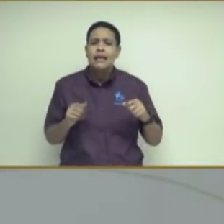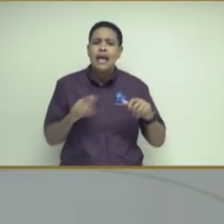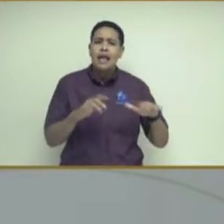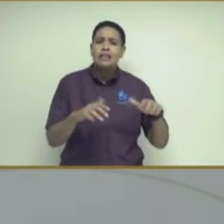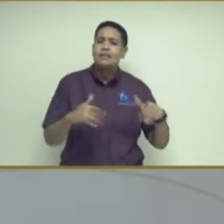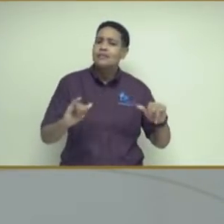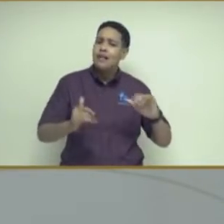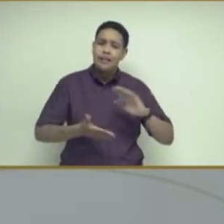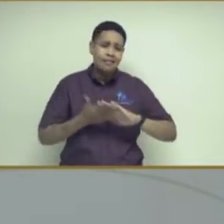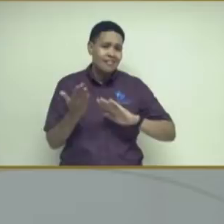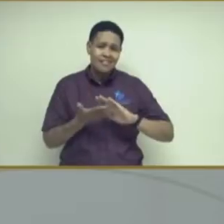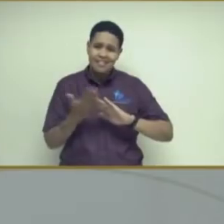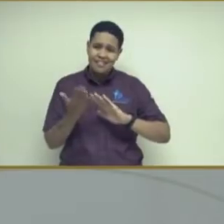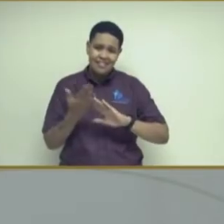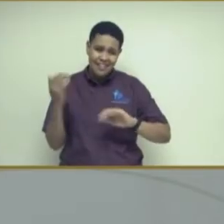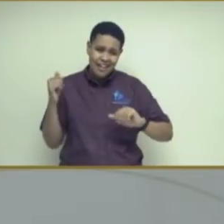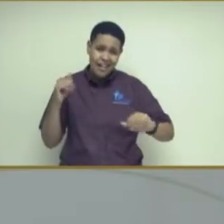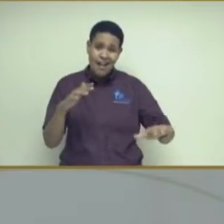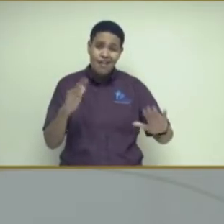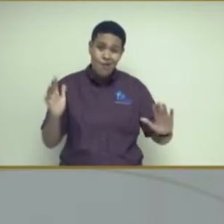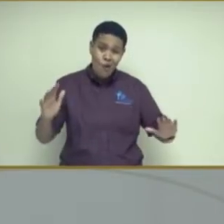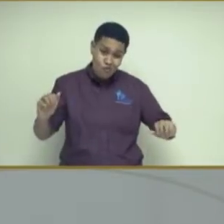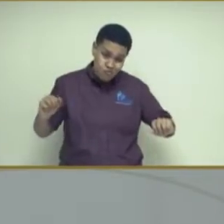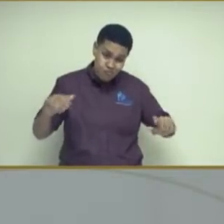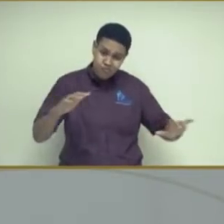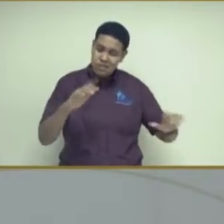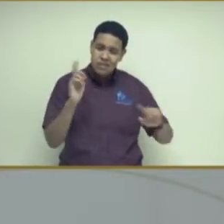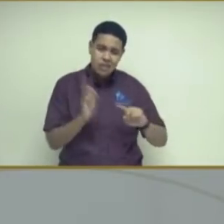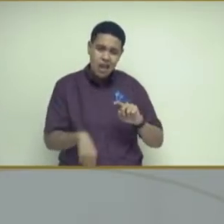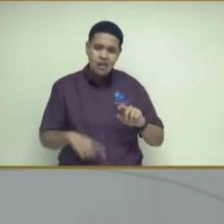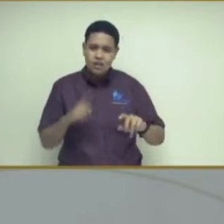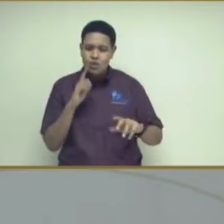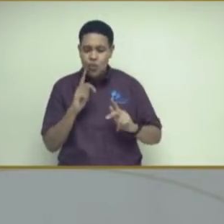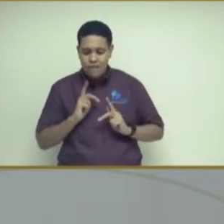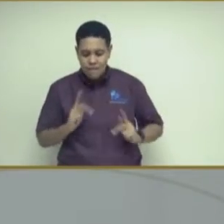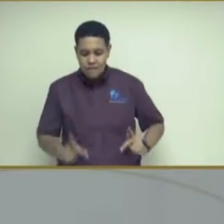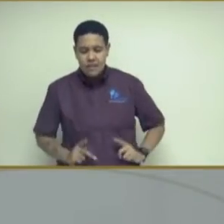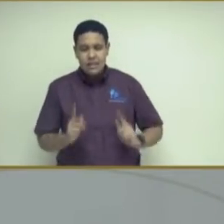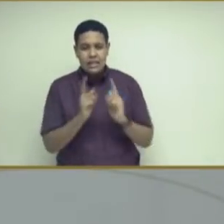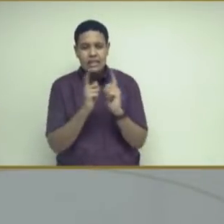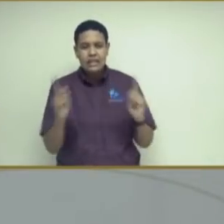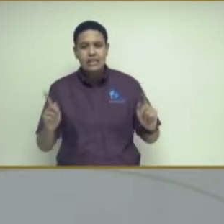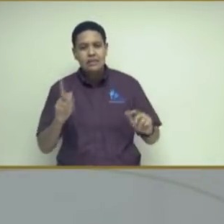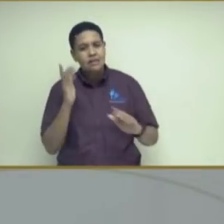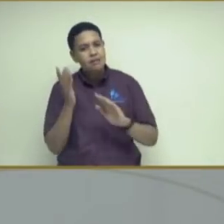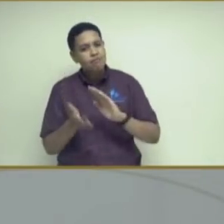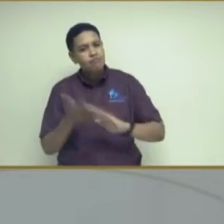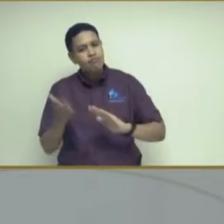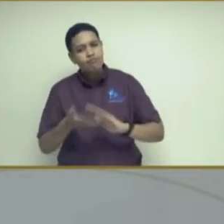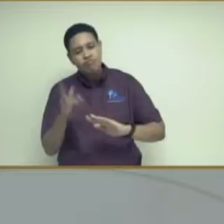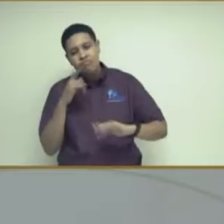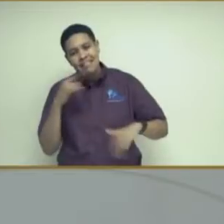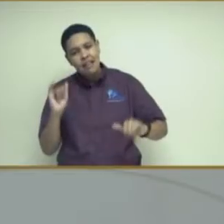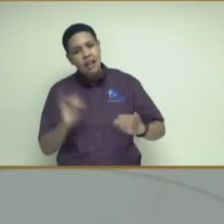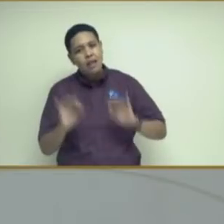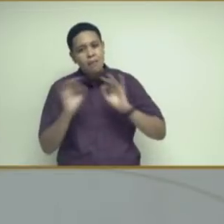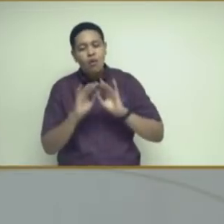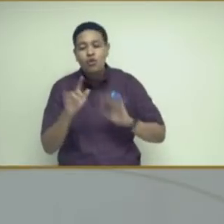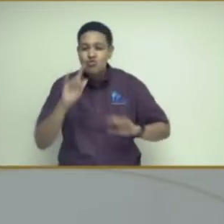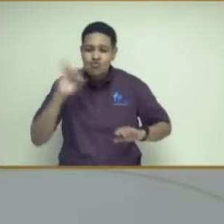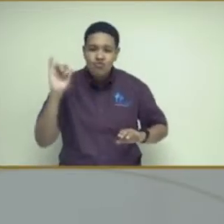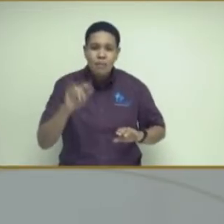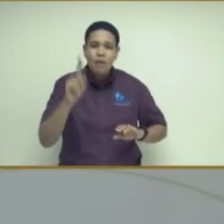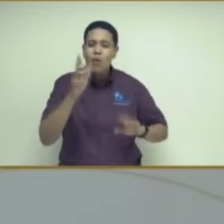are still in place. And so the maintenance of physical distancing is important, and that remains one